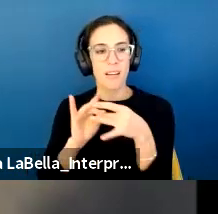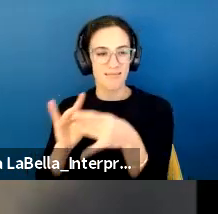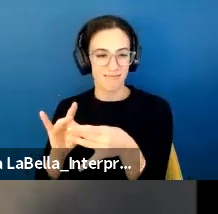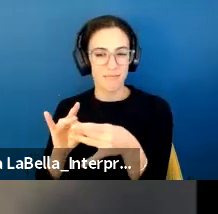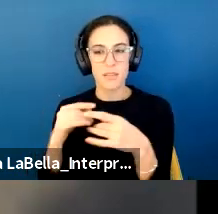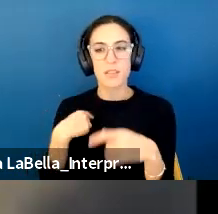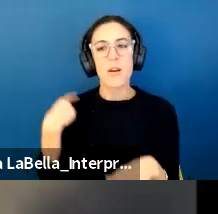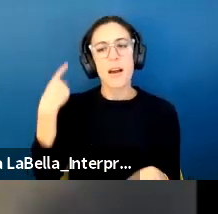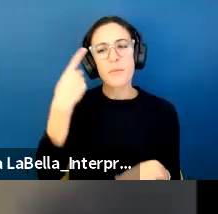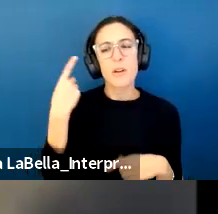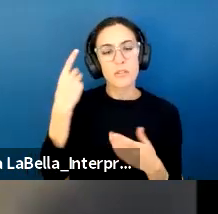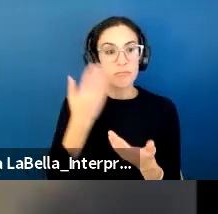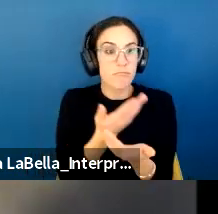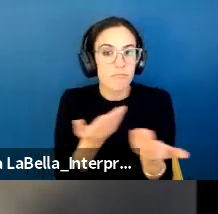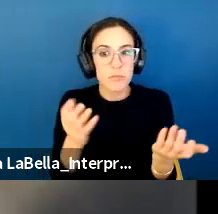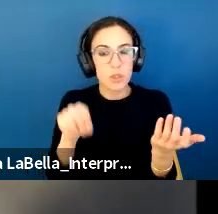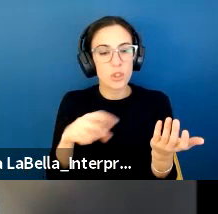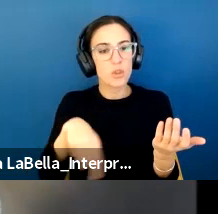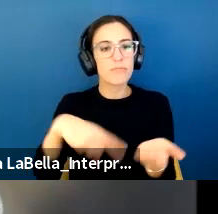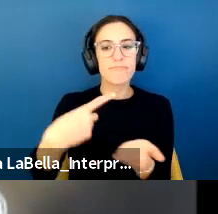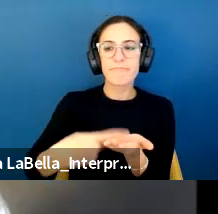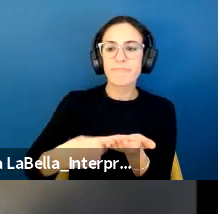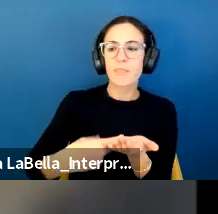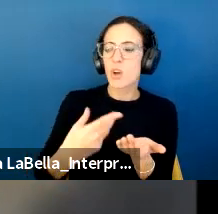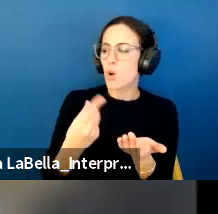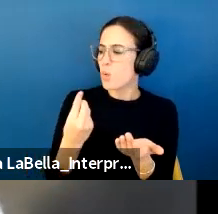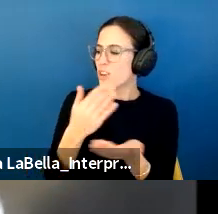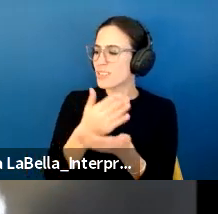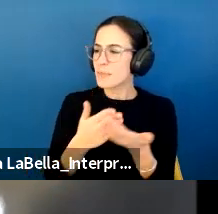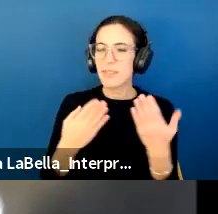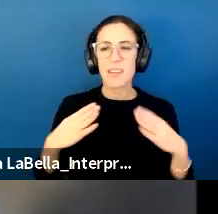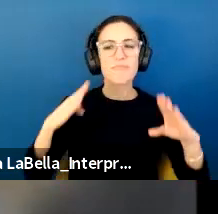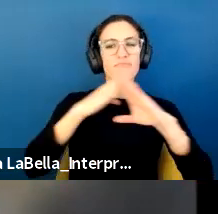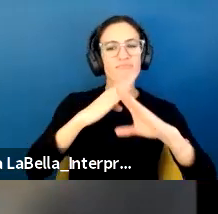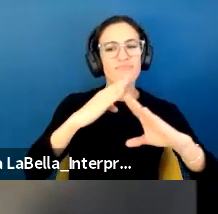to, all of you, what are some of the obstacles you see